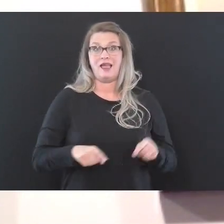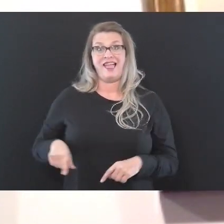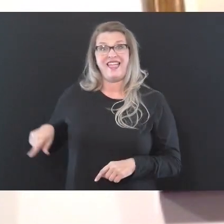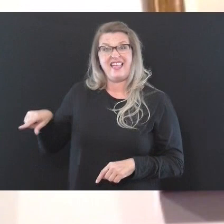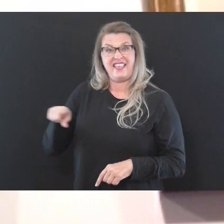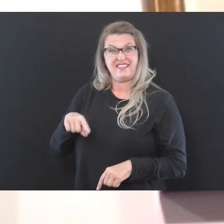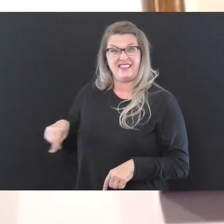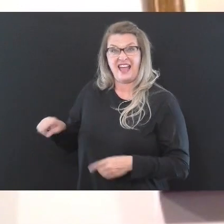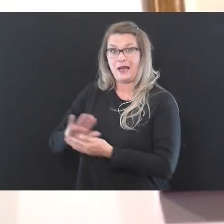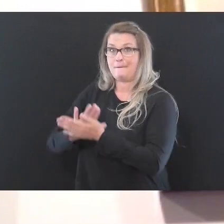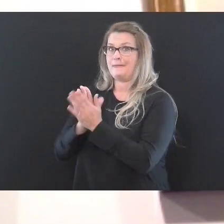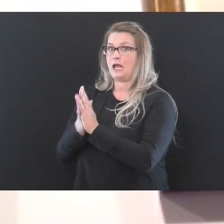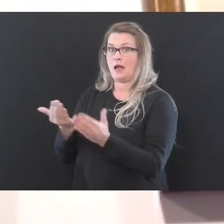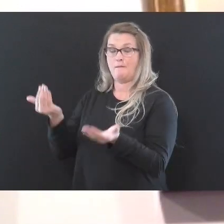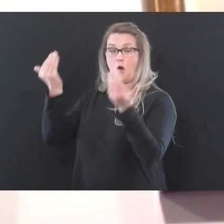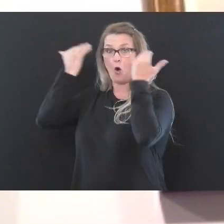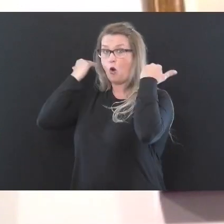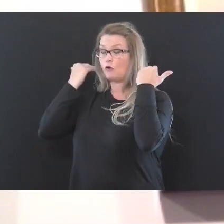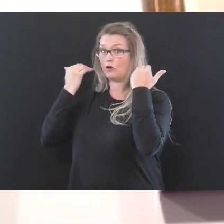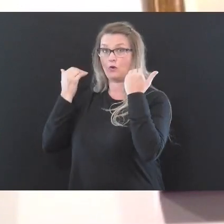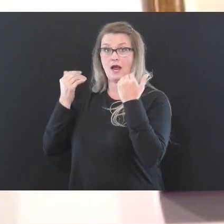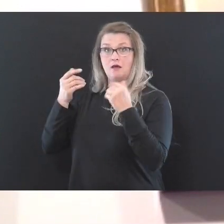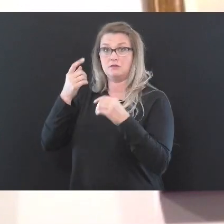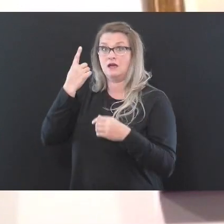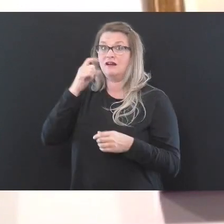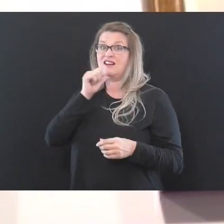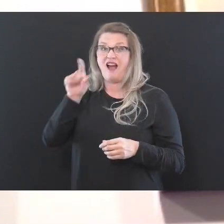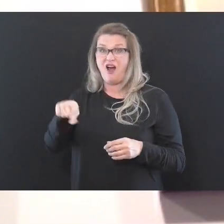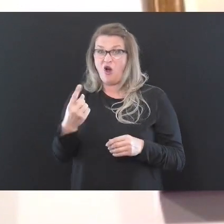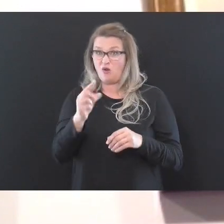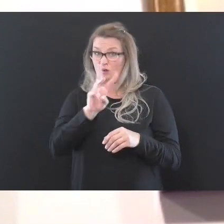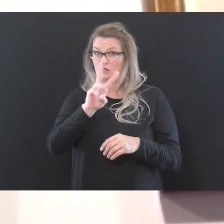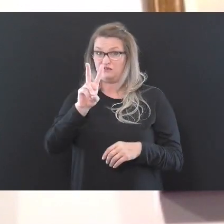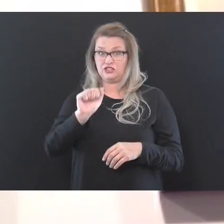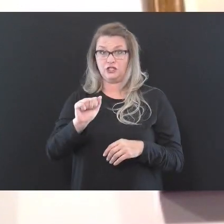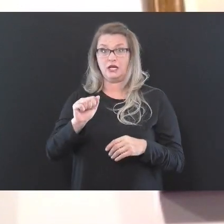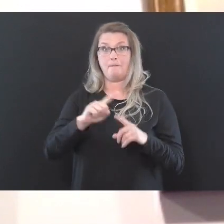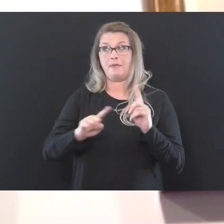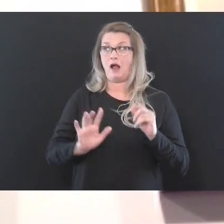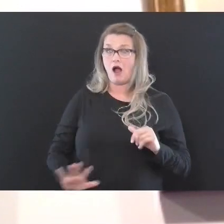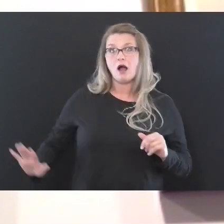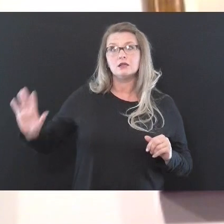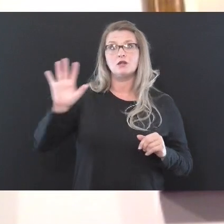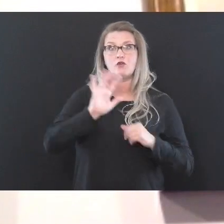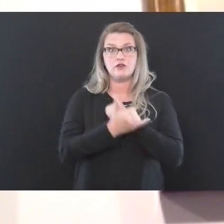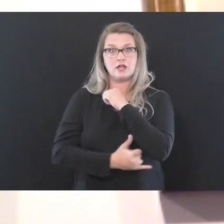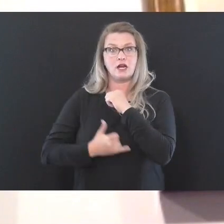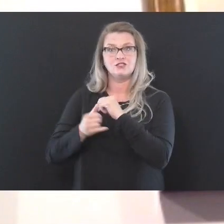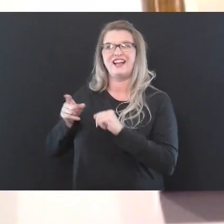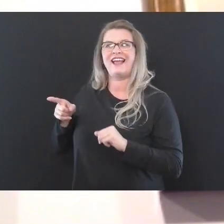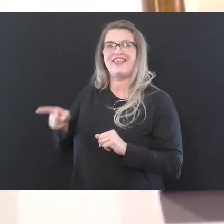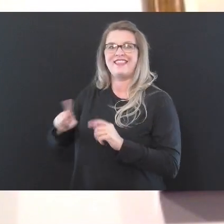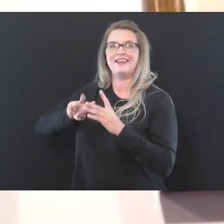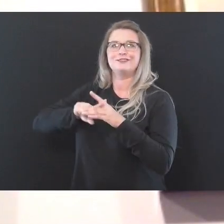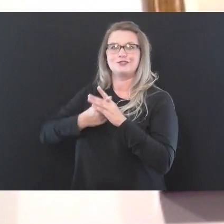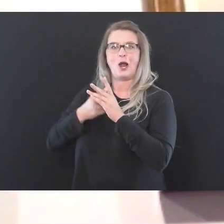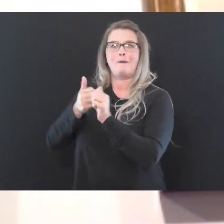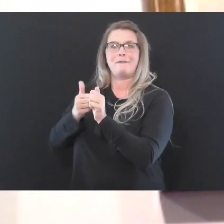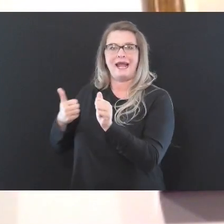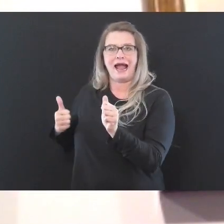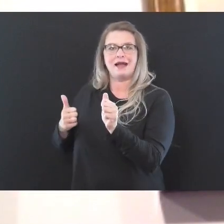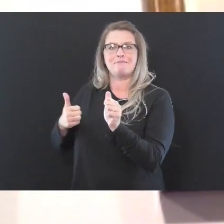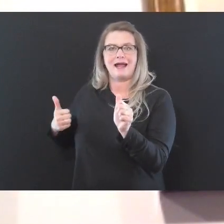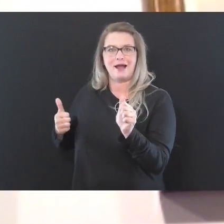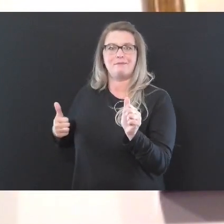the response, not only in West Virginia, but around the country, that they started getting behind and they started to